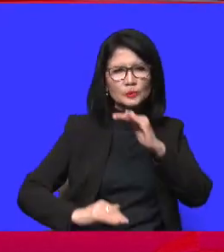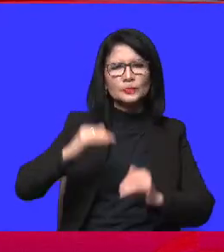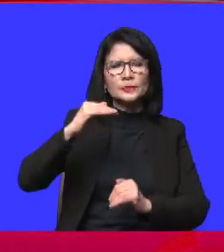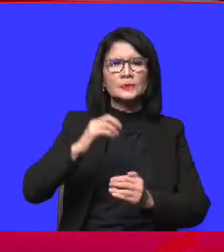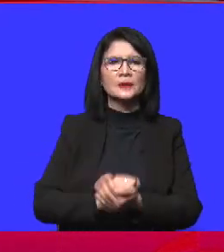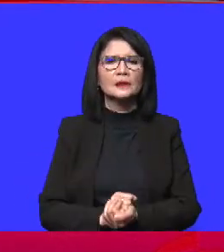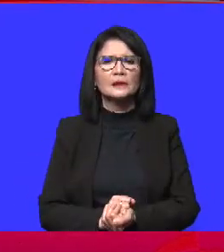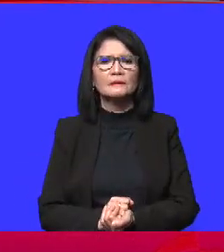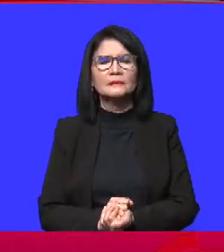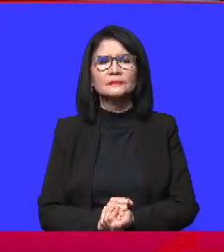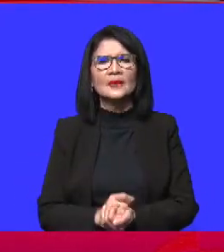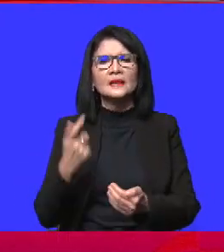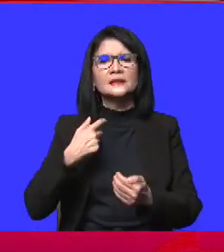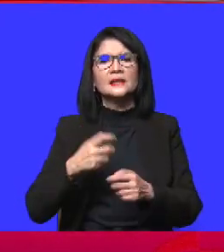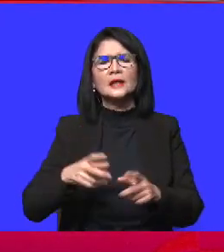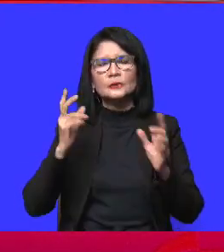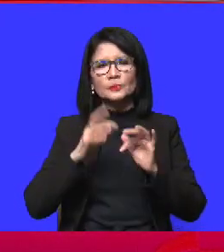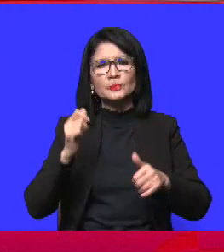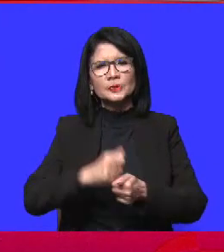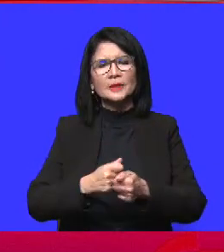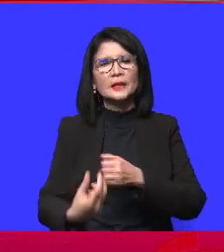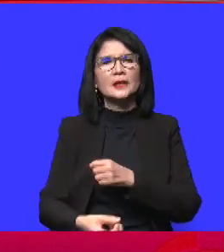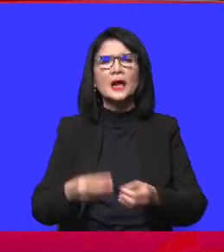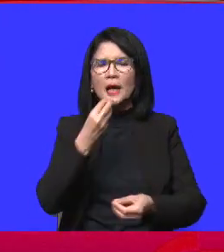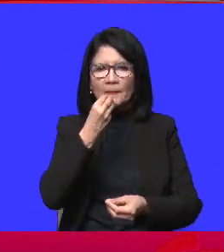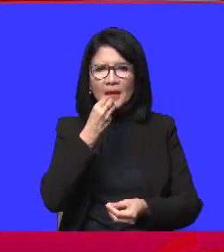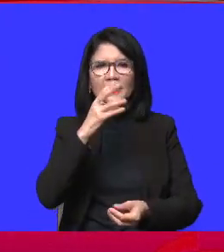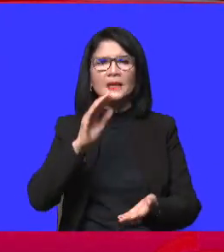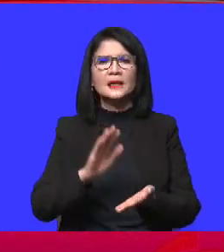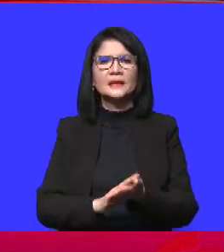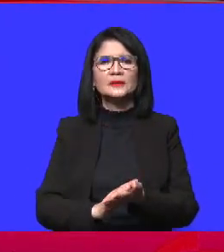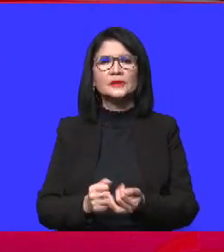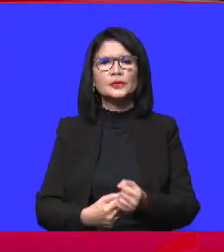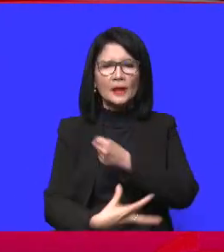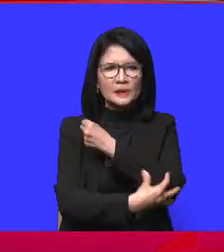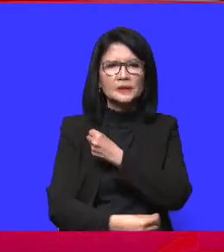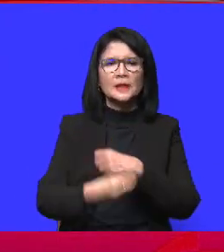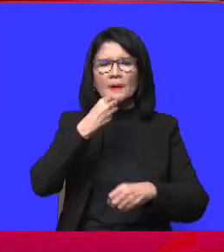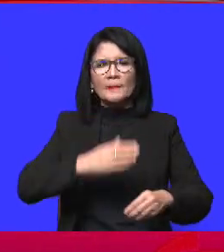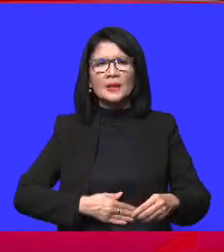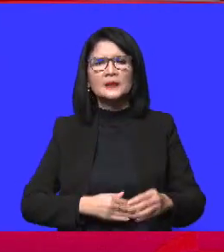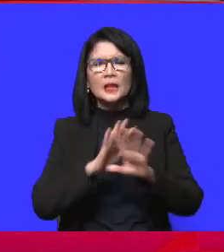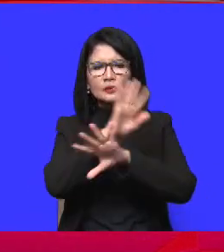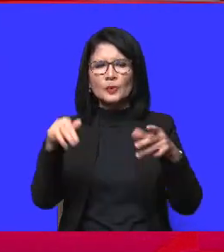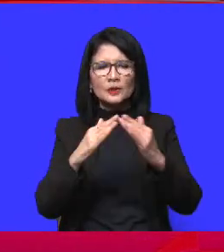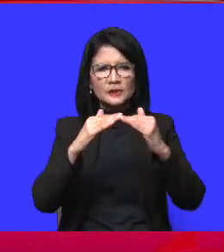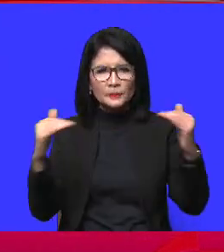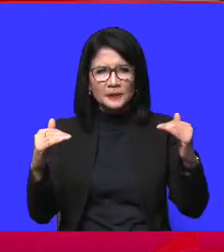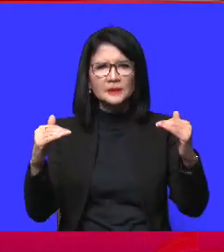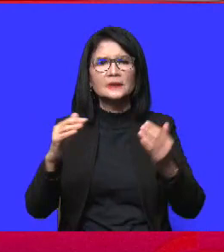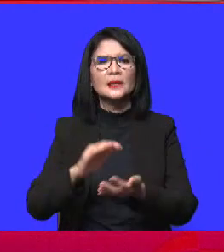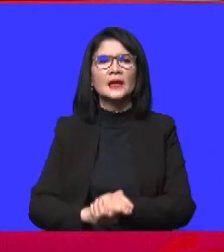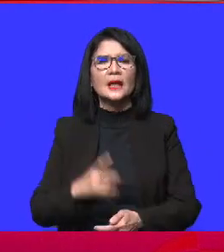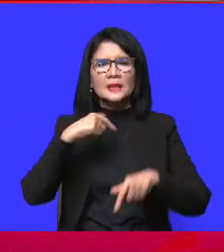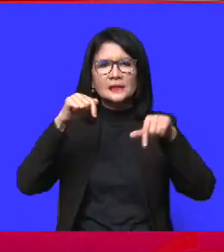The Kremlin has decided to weaponize food, driving up hunger, poverty, and instability, and it's also